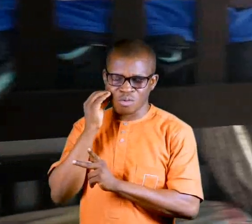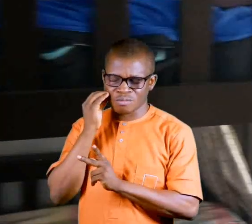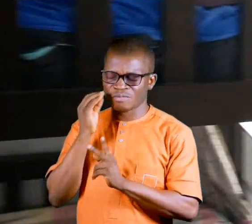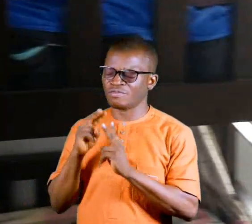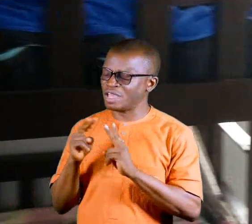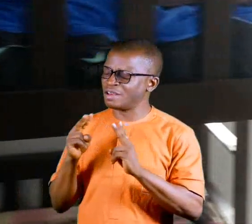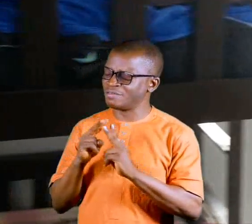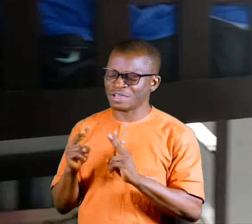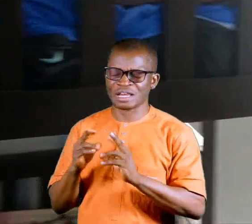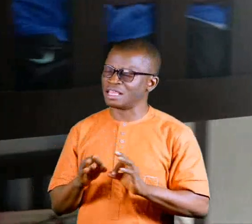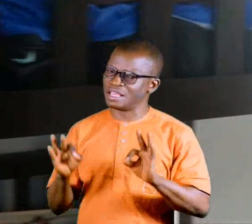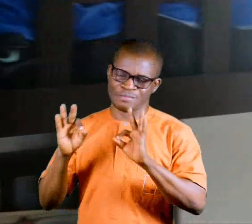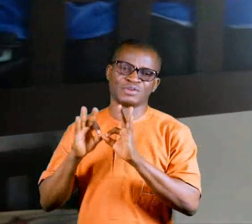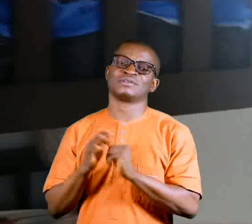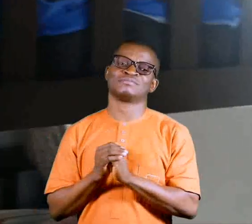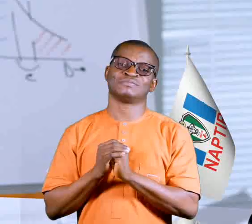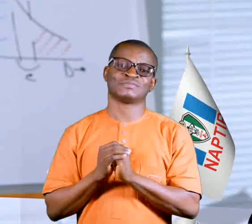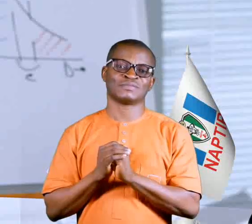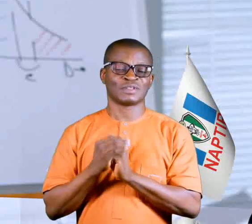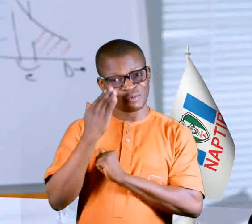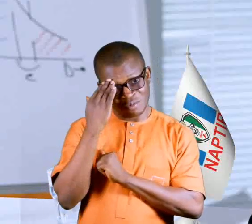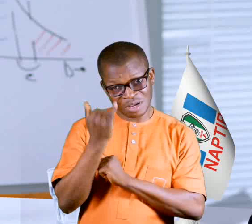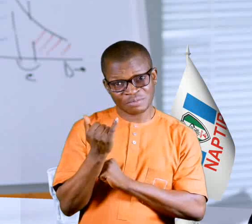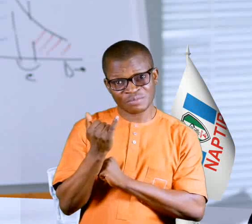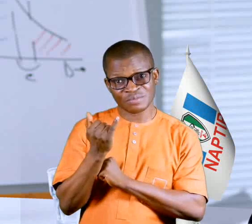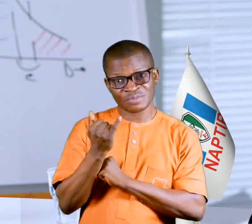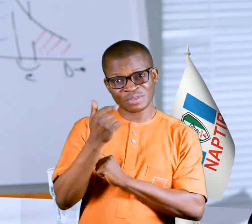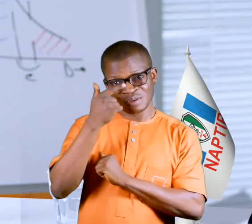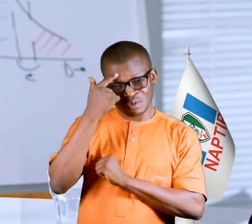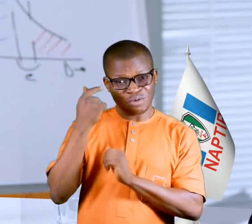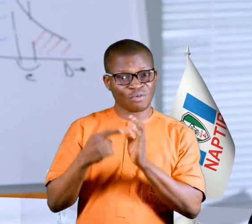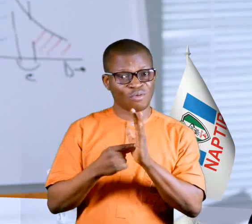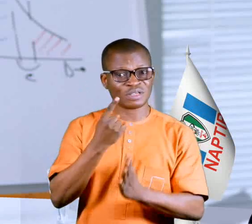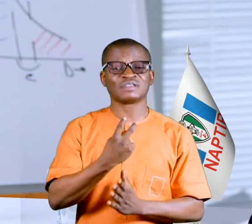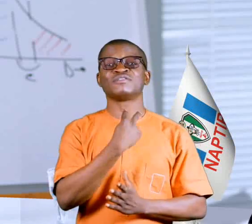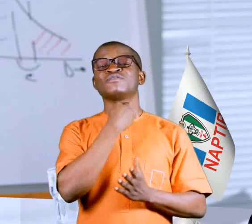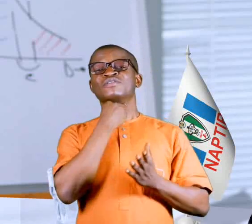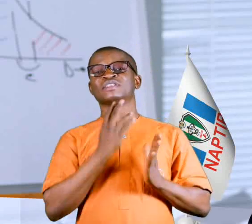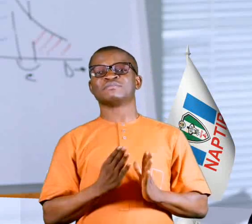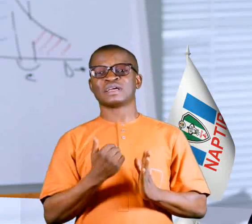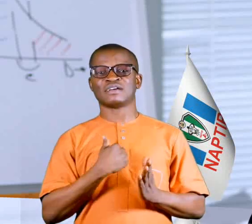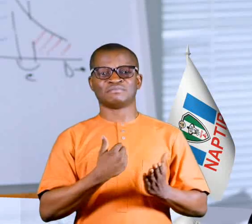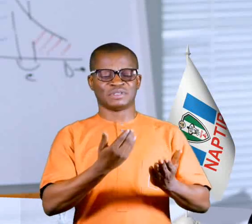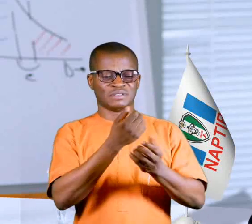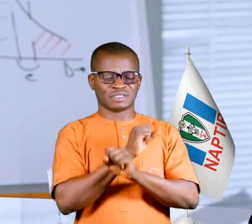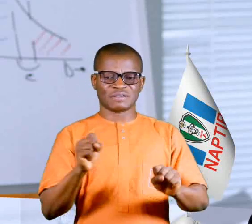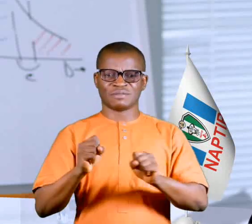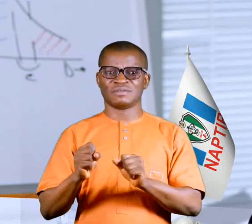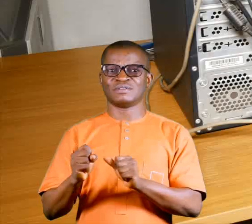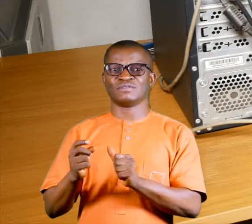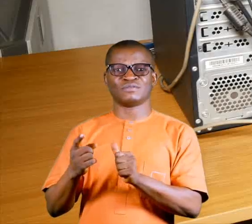is an important aspect of it, because once a victim has been identified, the next thing